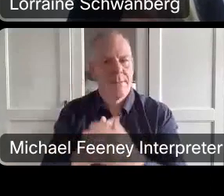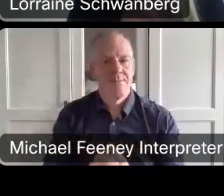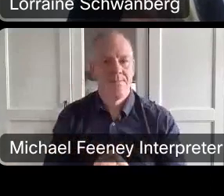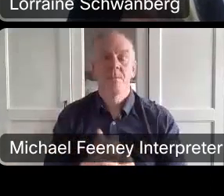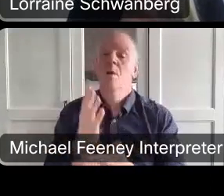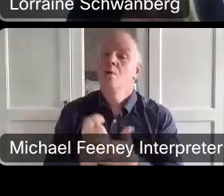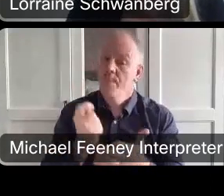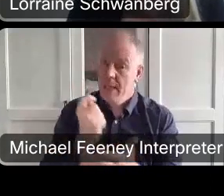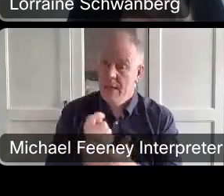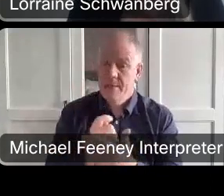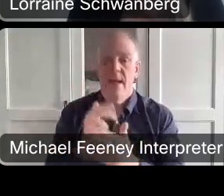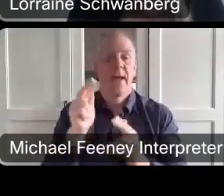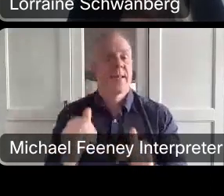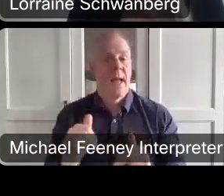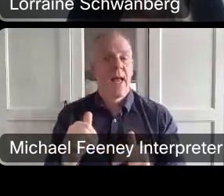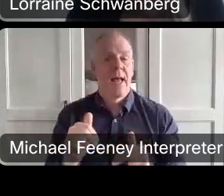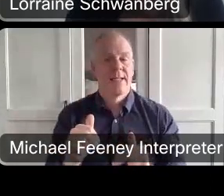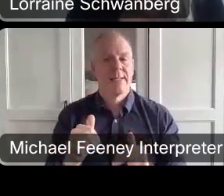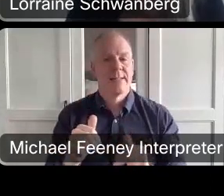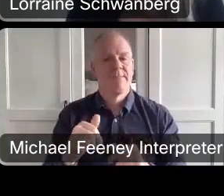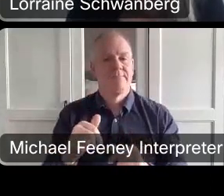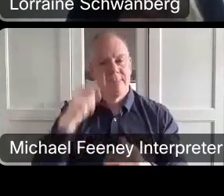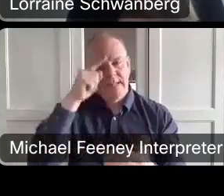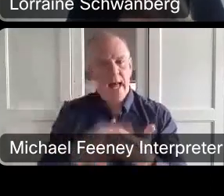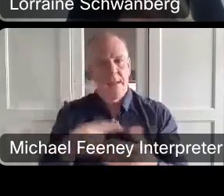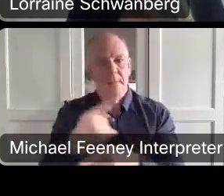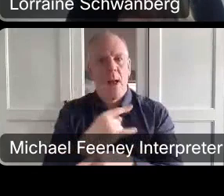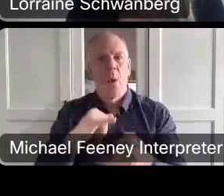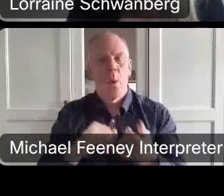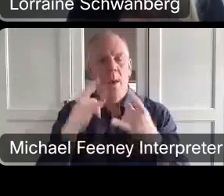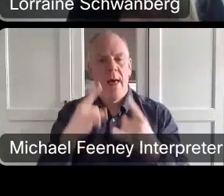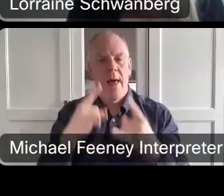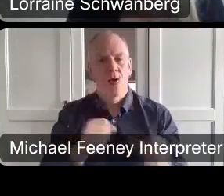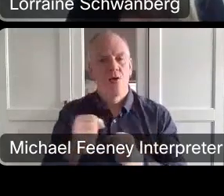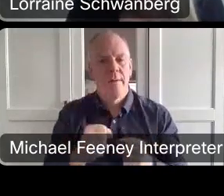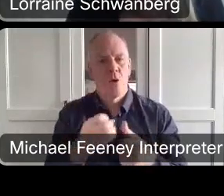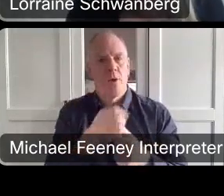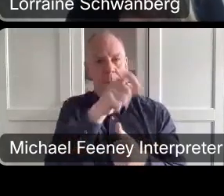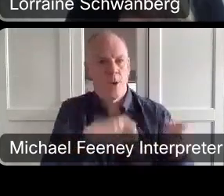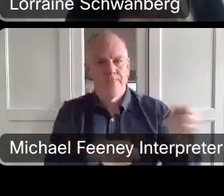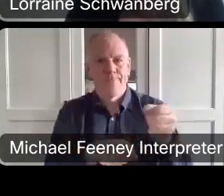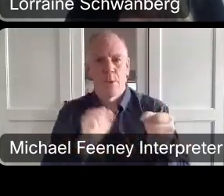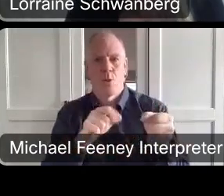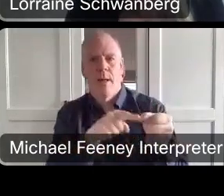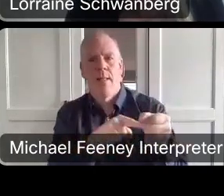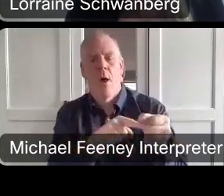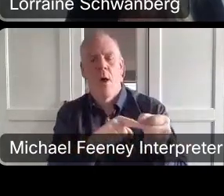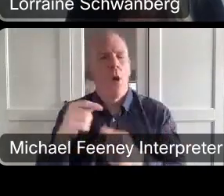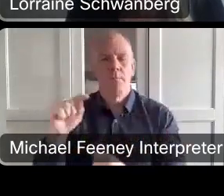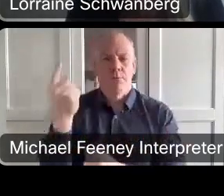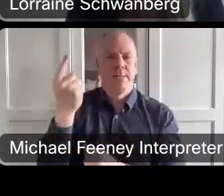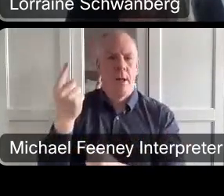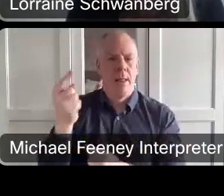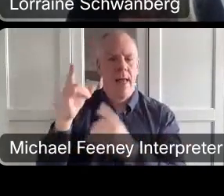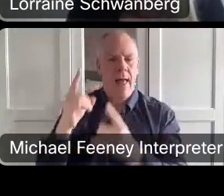instances, be determined by the health service provider that maybe another person might be more suitable, or the principal healthcare practitioner might not